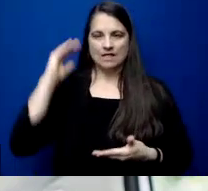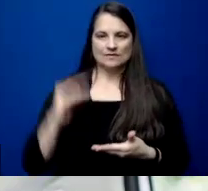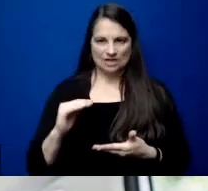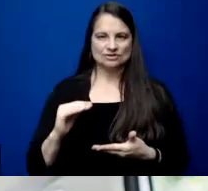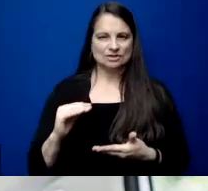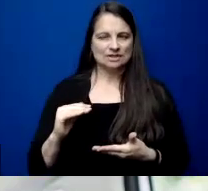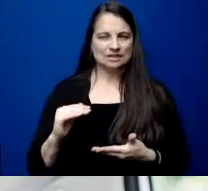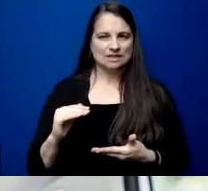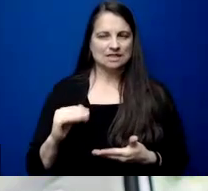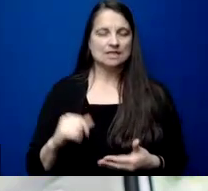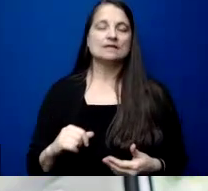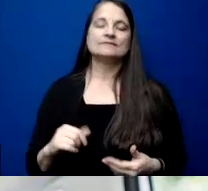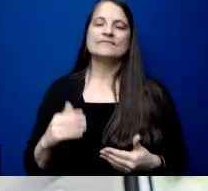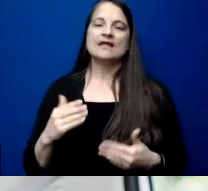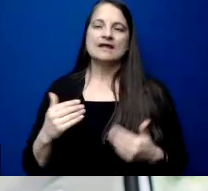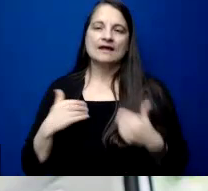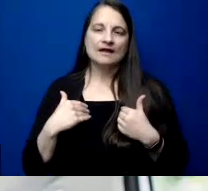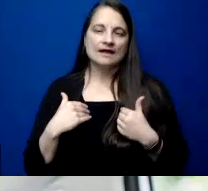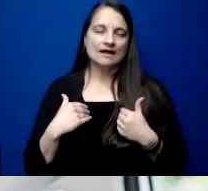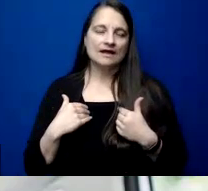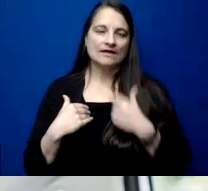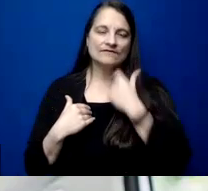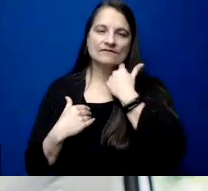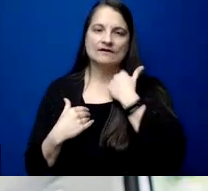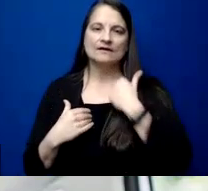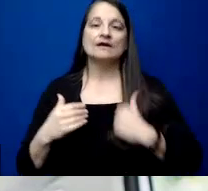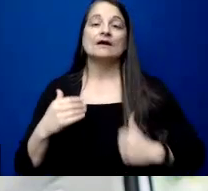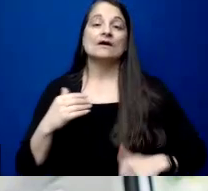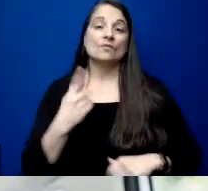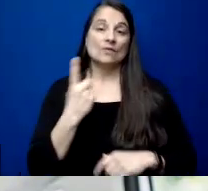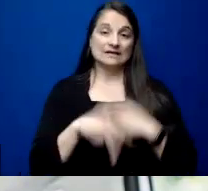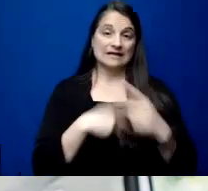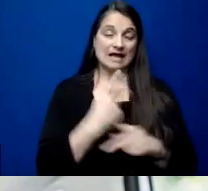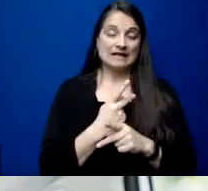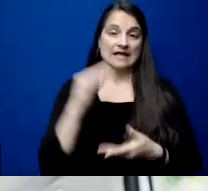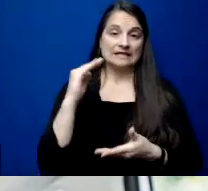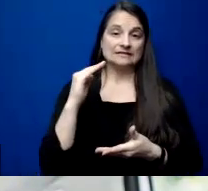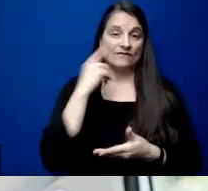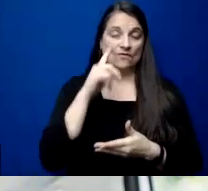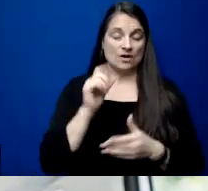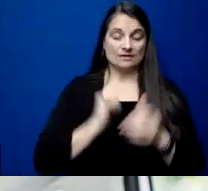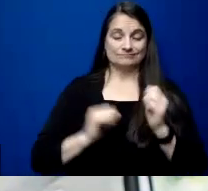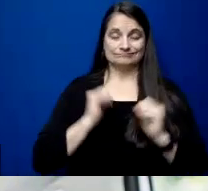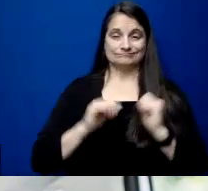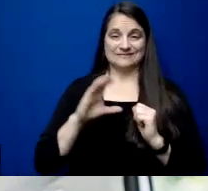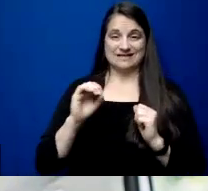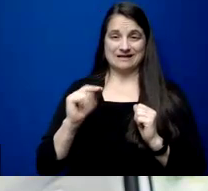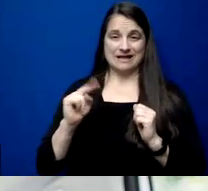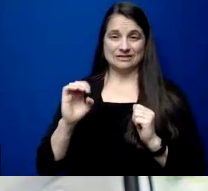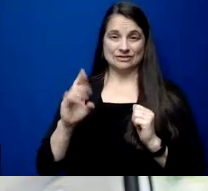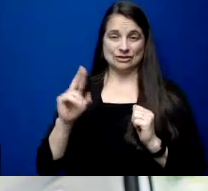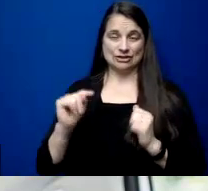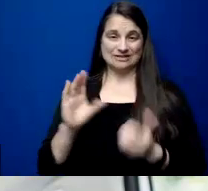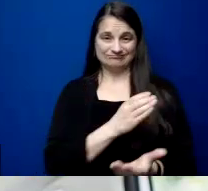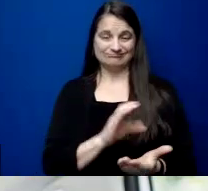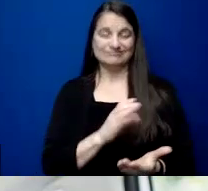like a version that is great for concerts. It reduces a little bit more. They have a version that they talk about